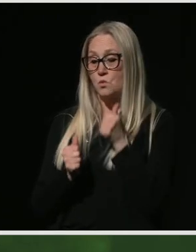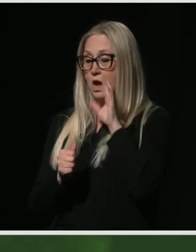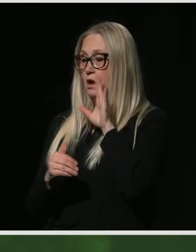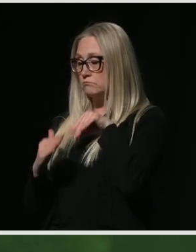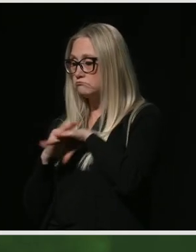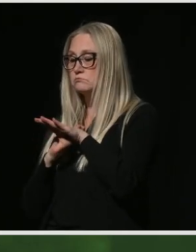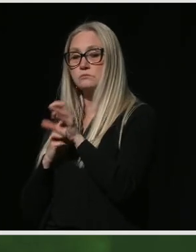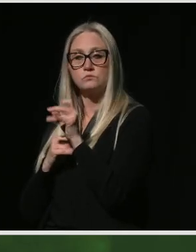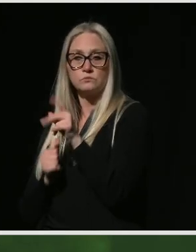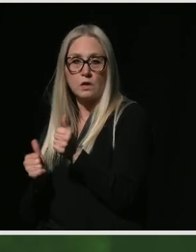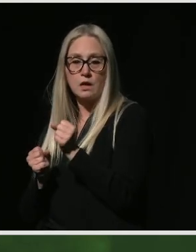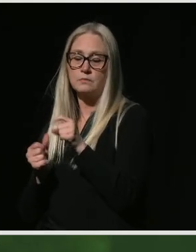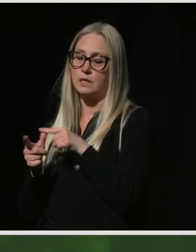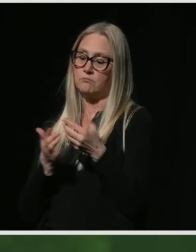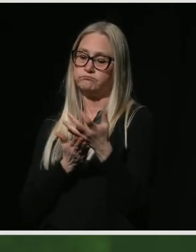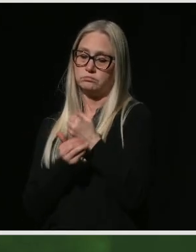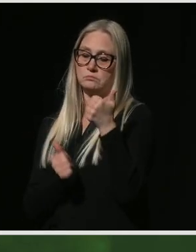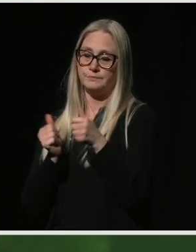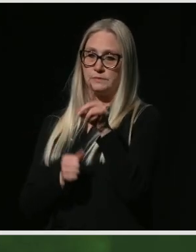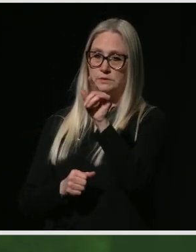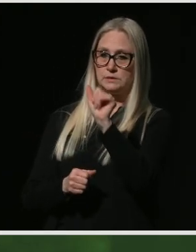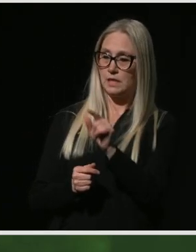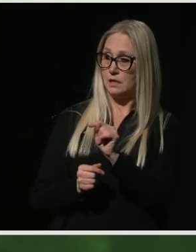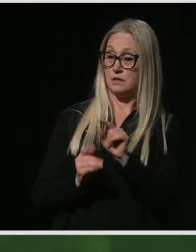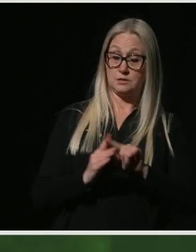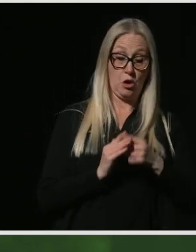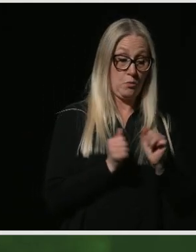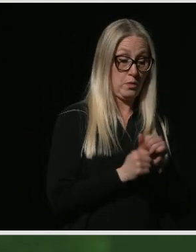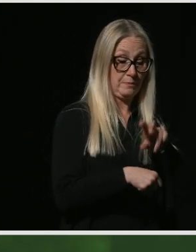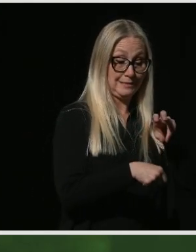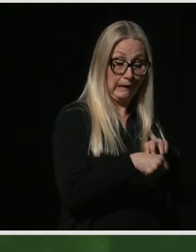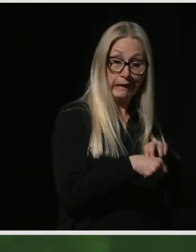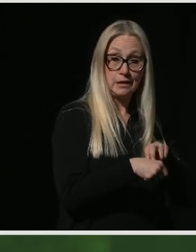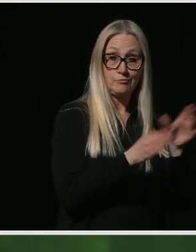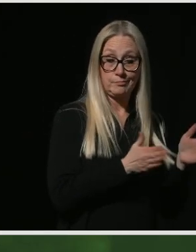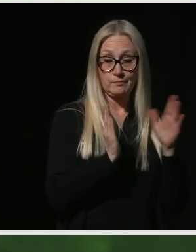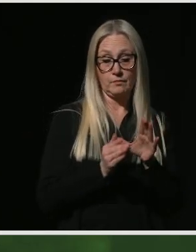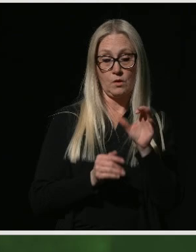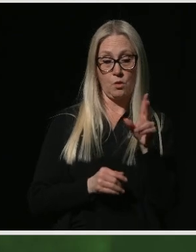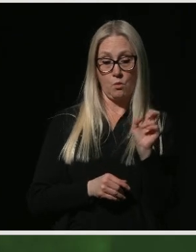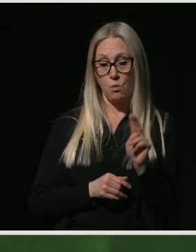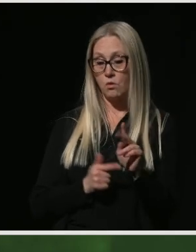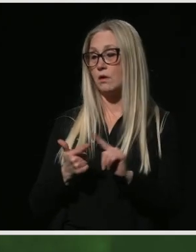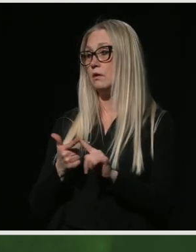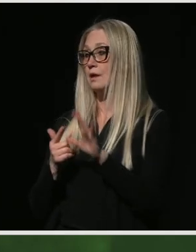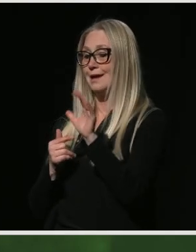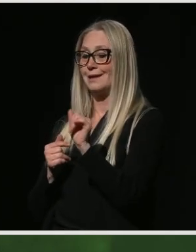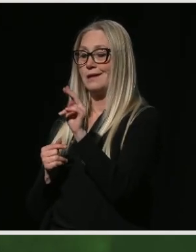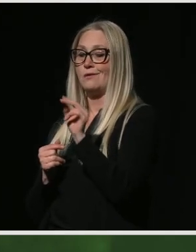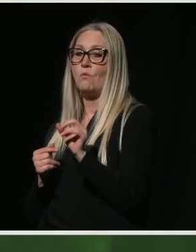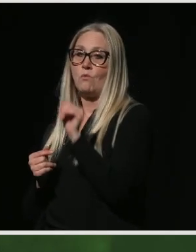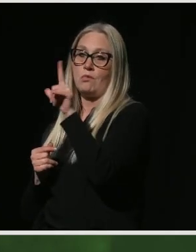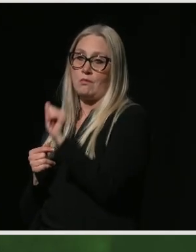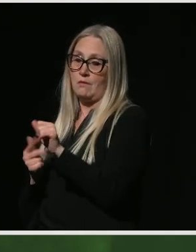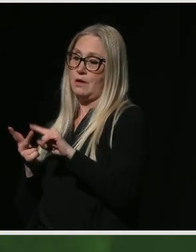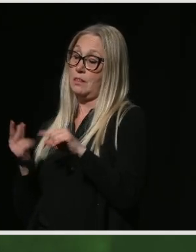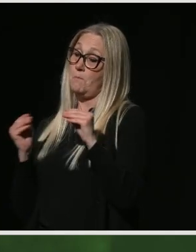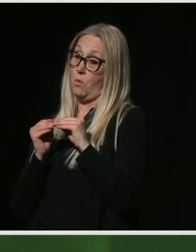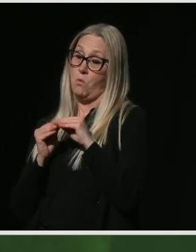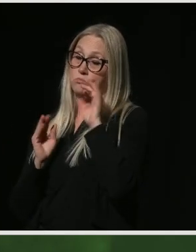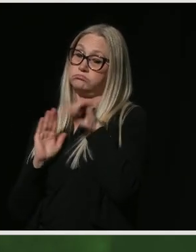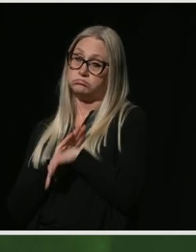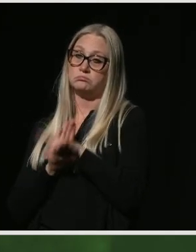collect data so we can expand what we started in potatoes to now being able to do corn, canola, and more on the way. Included are some